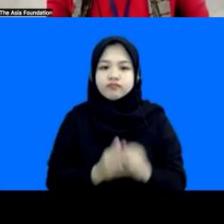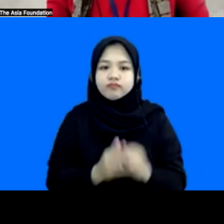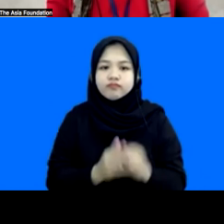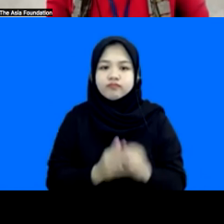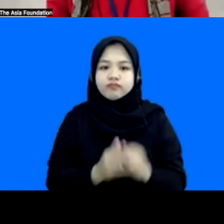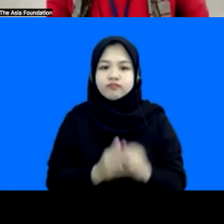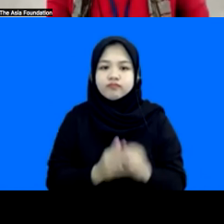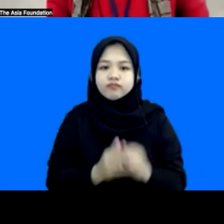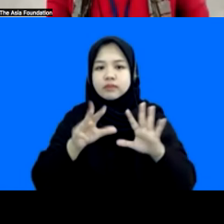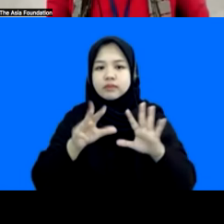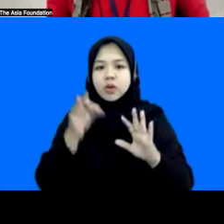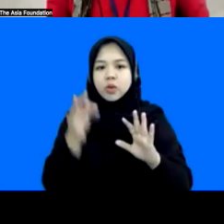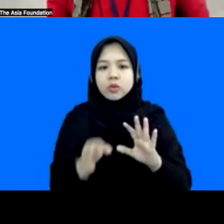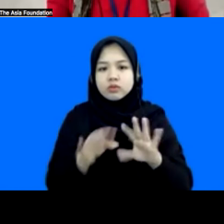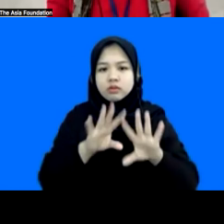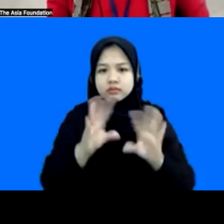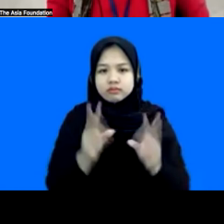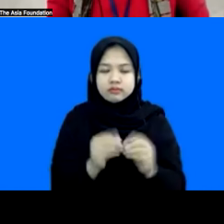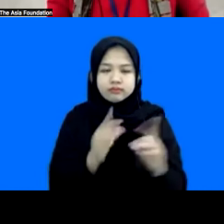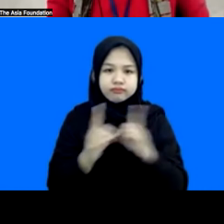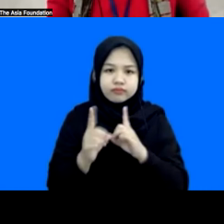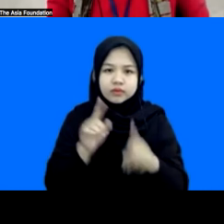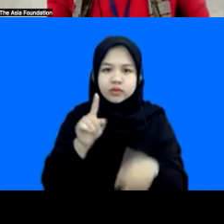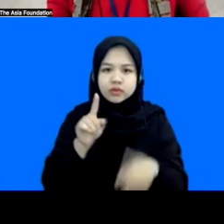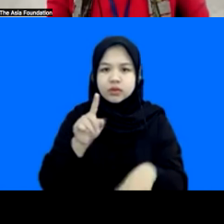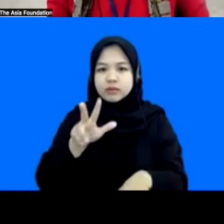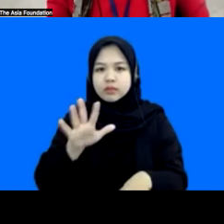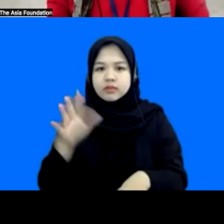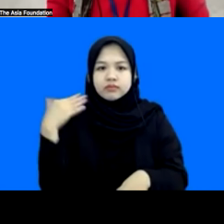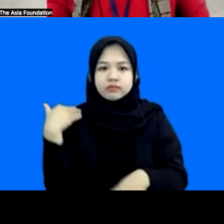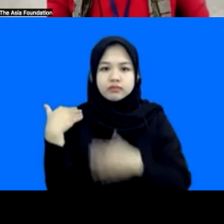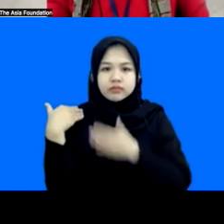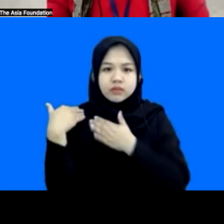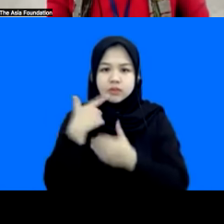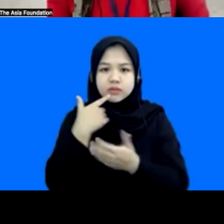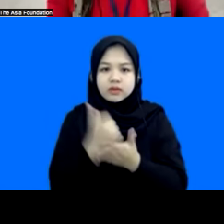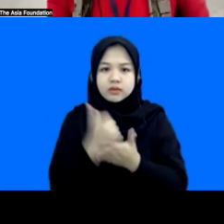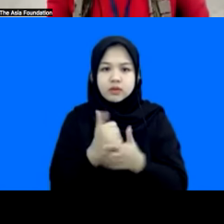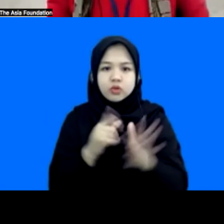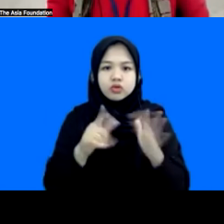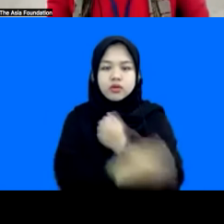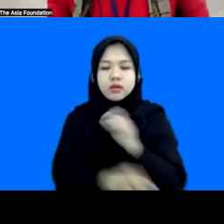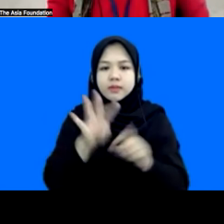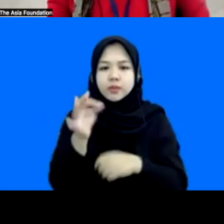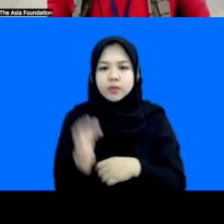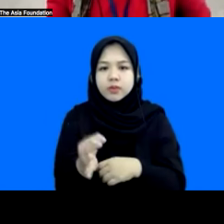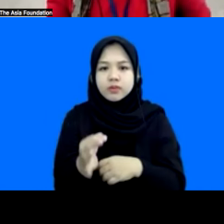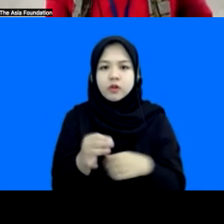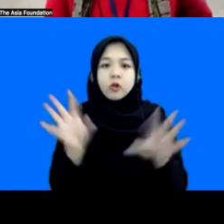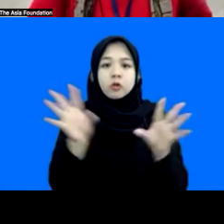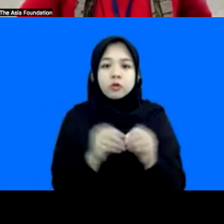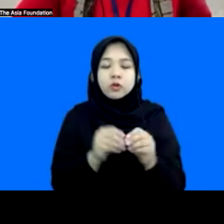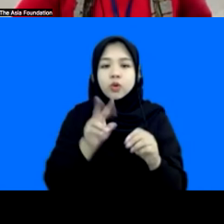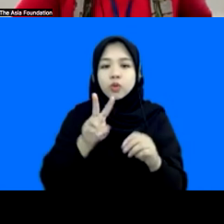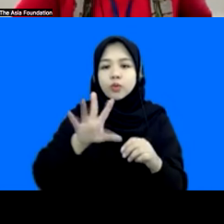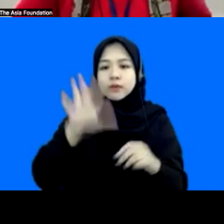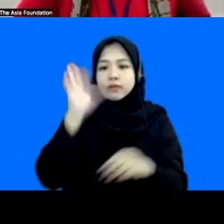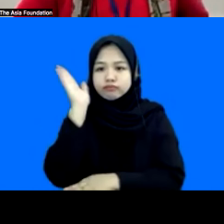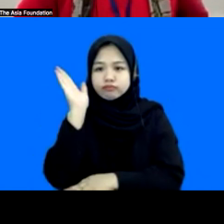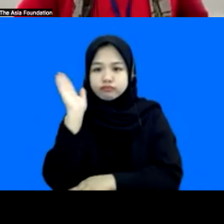Inclusive Cities Dialogues with over 185 stakeholders from 7 countries and 14 cities. A total of